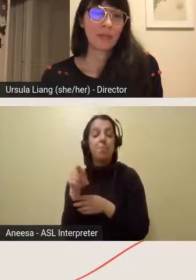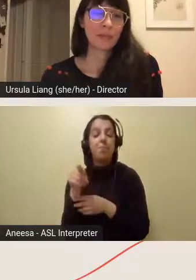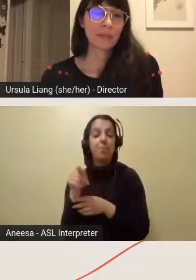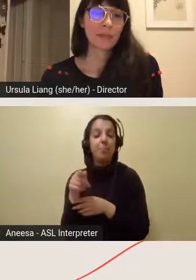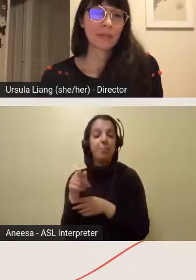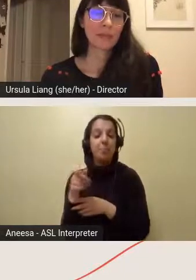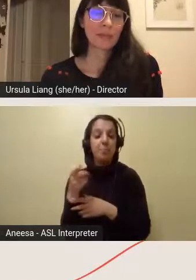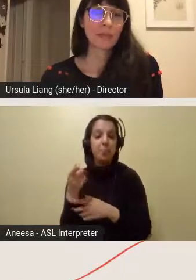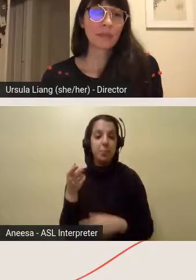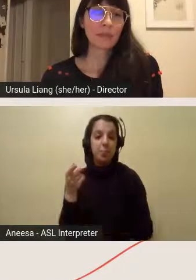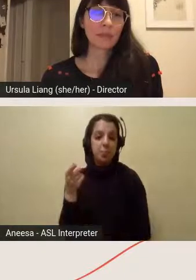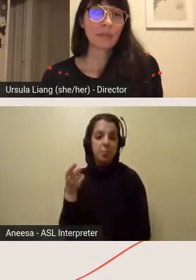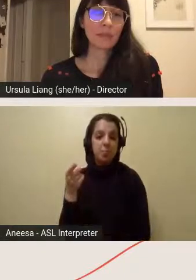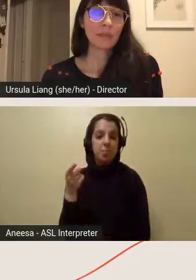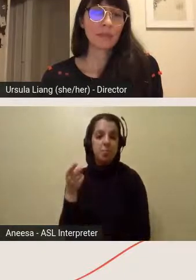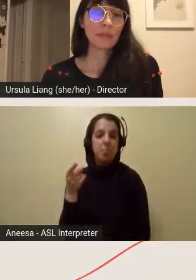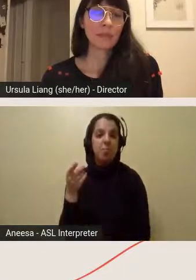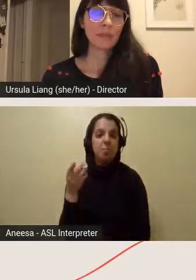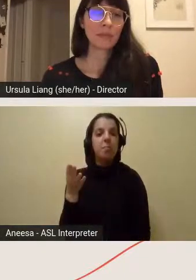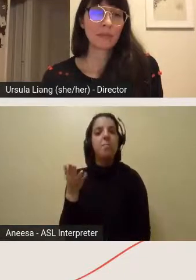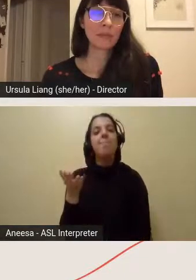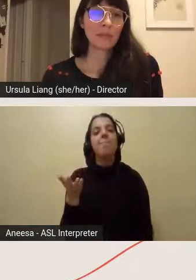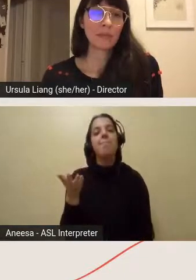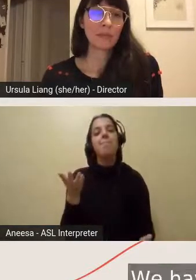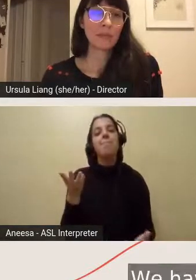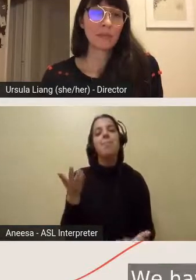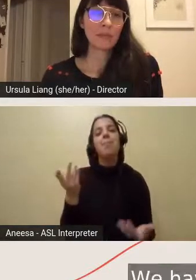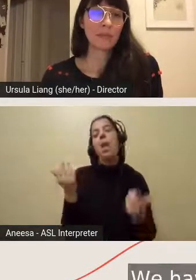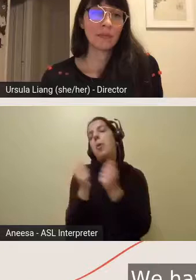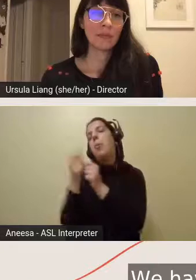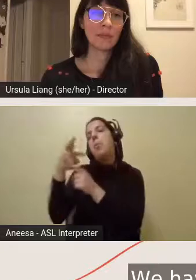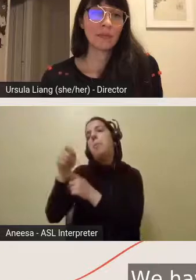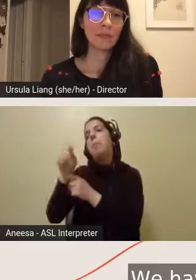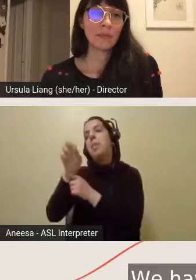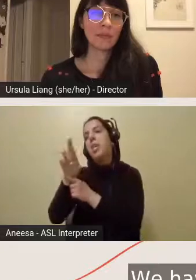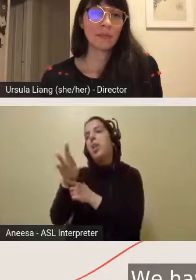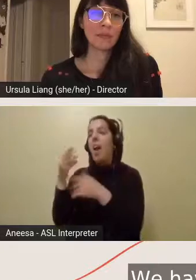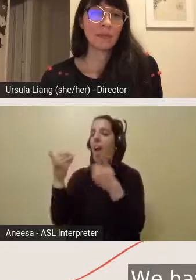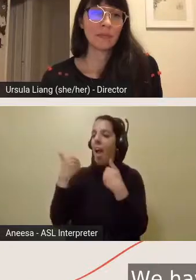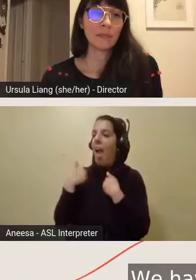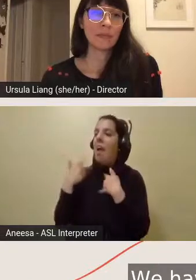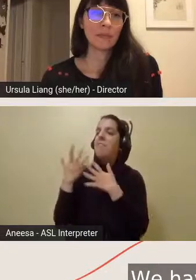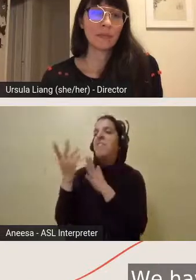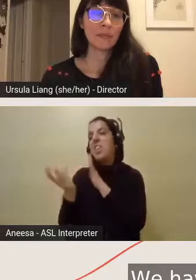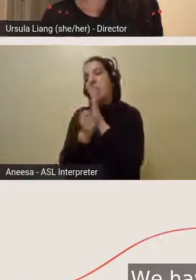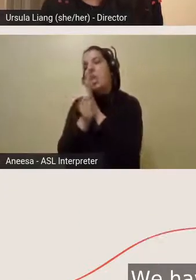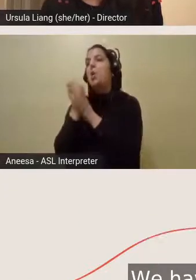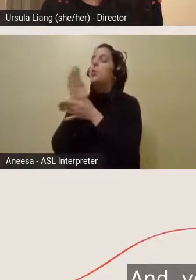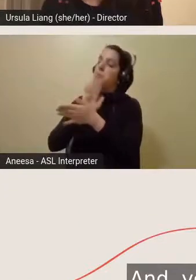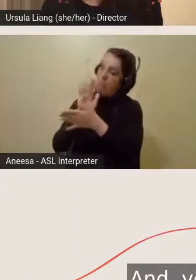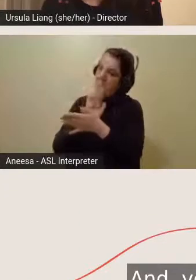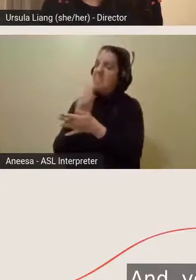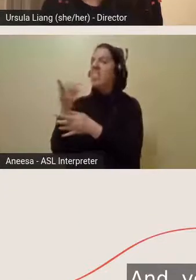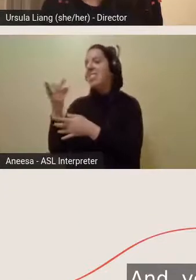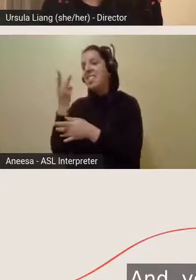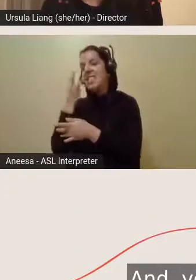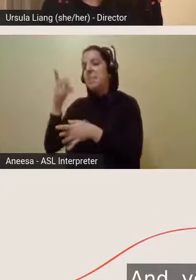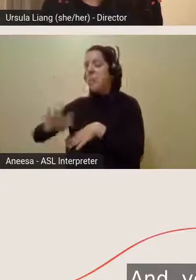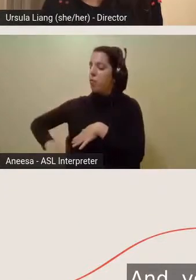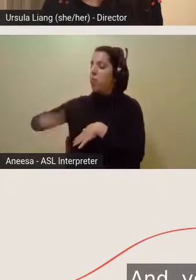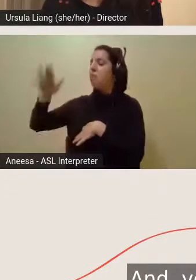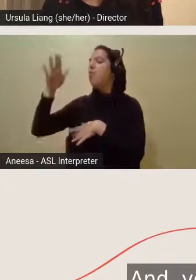like with Peter, we had this kind of great archive. We have him as a, you know, as an elementary school kid, and, you